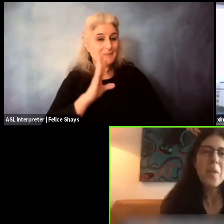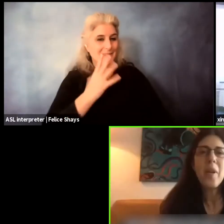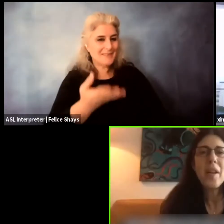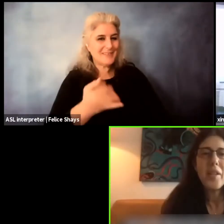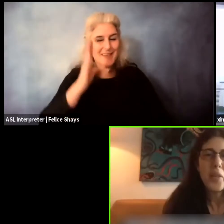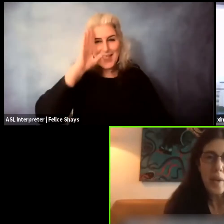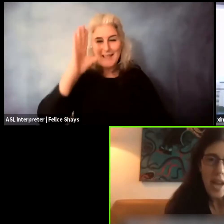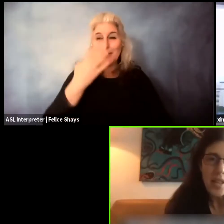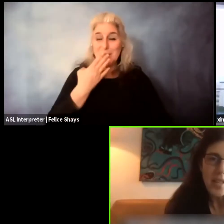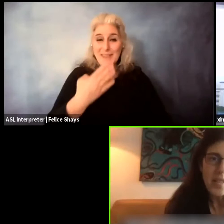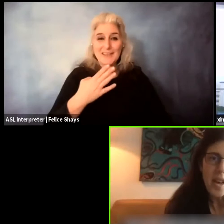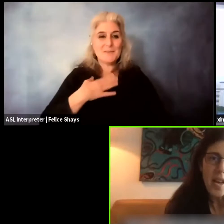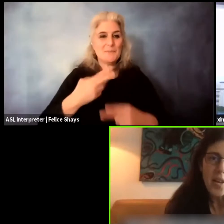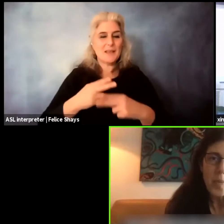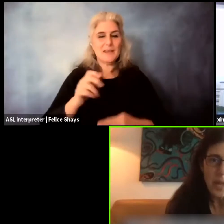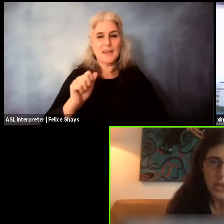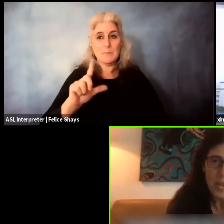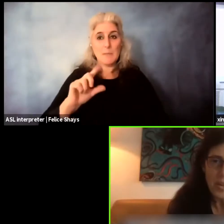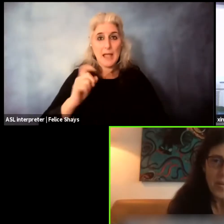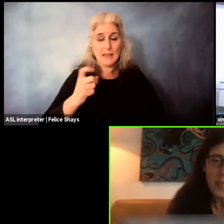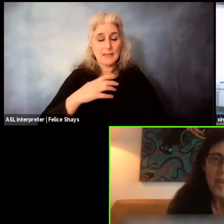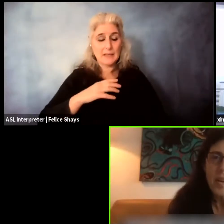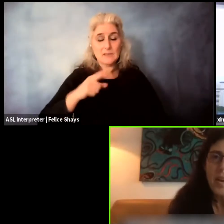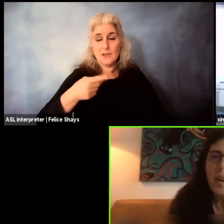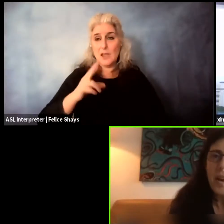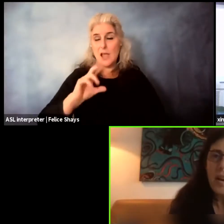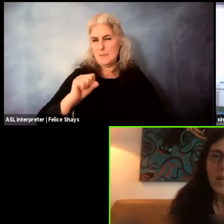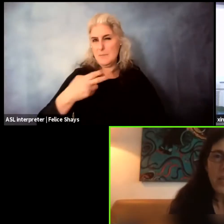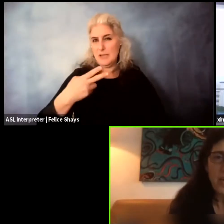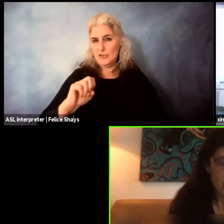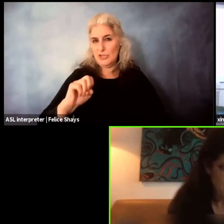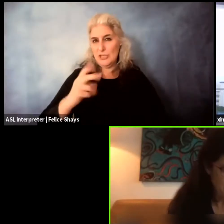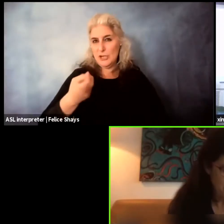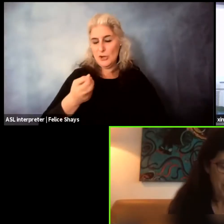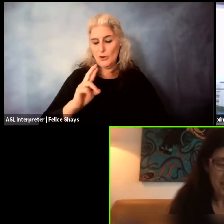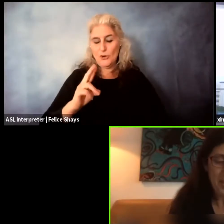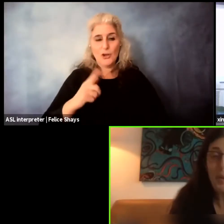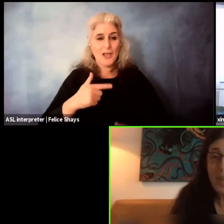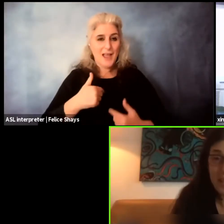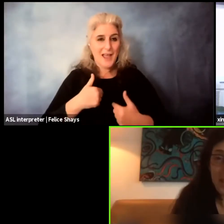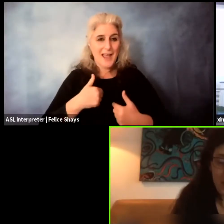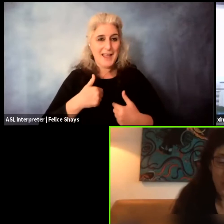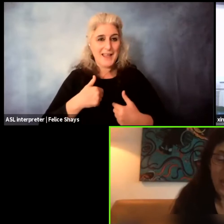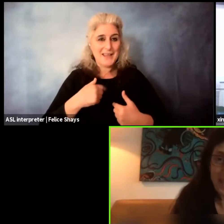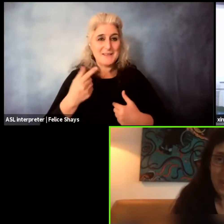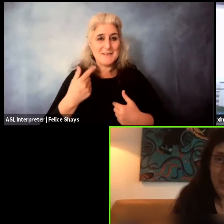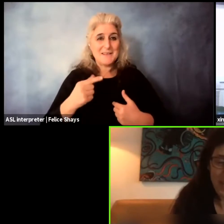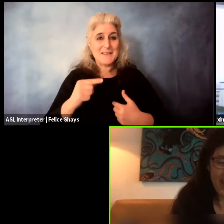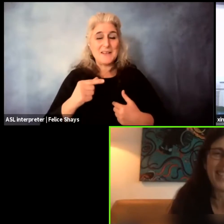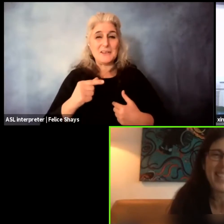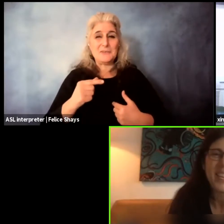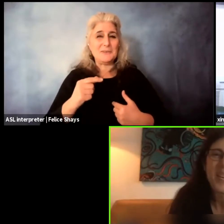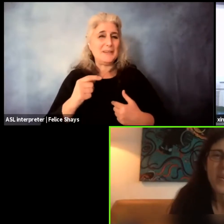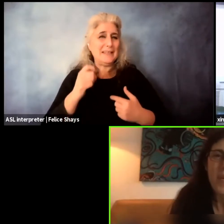Thank you. So I'm Alex. I go by she, her. I'm a green tinged white skinned